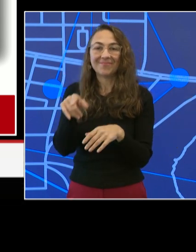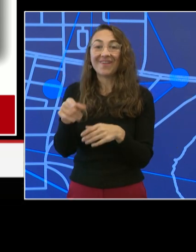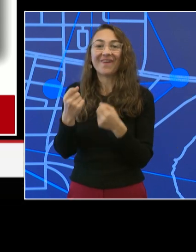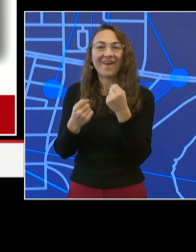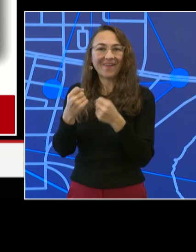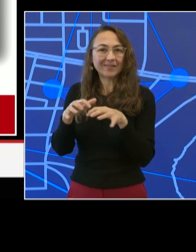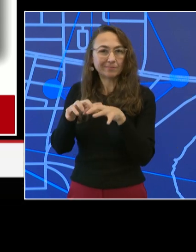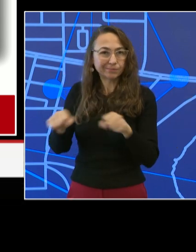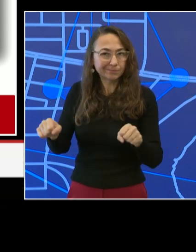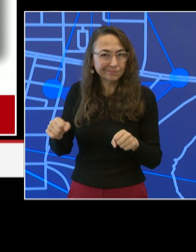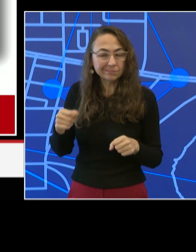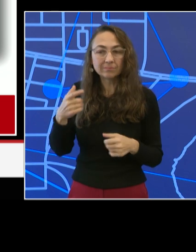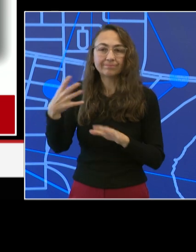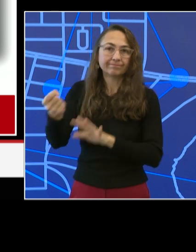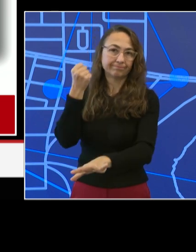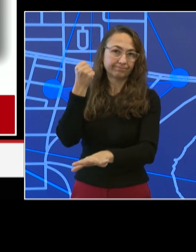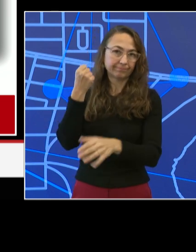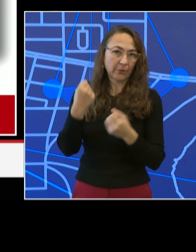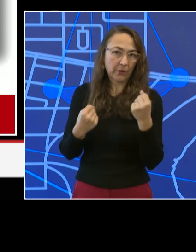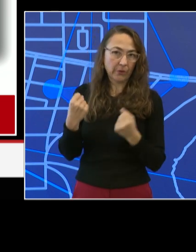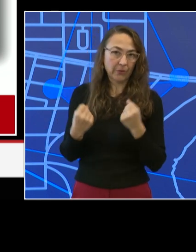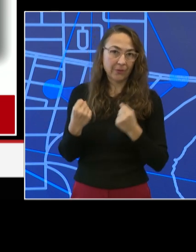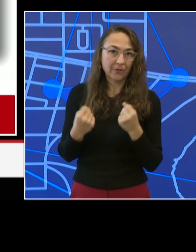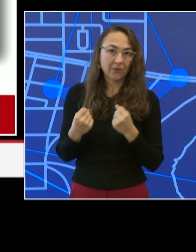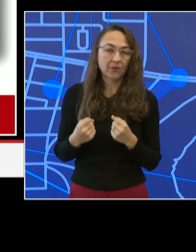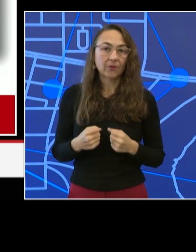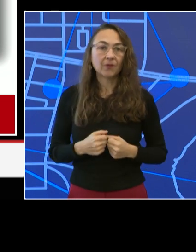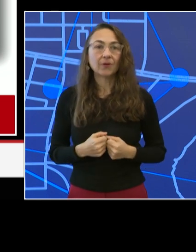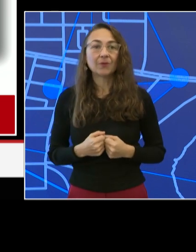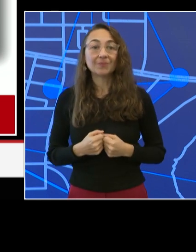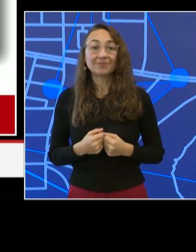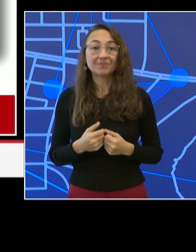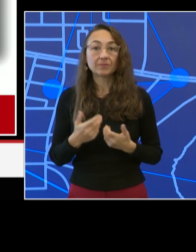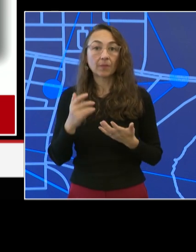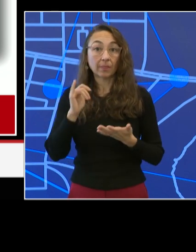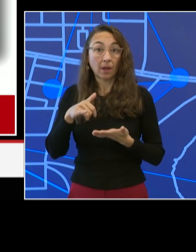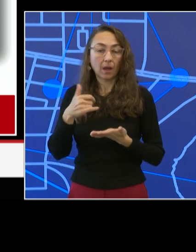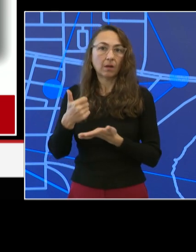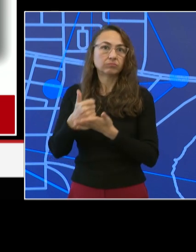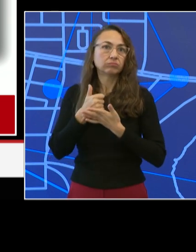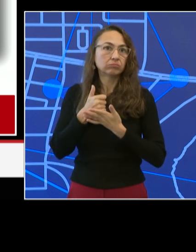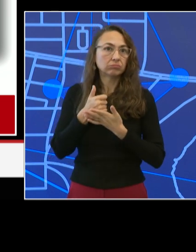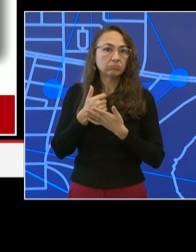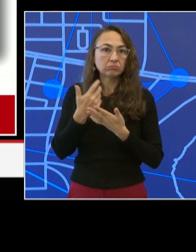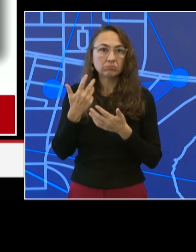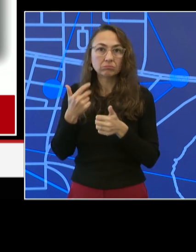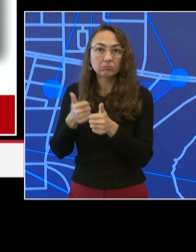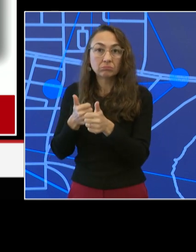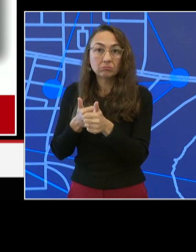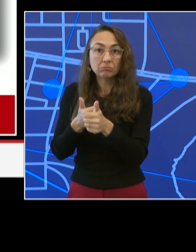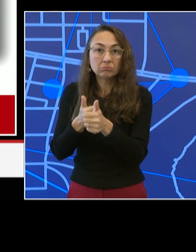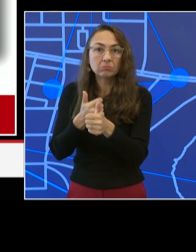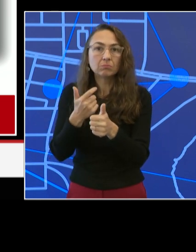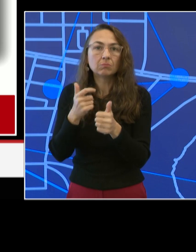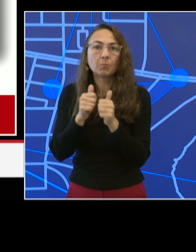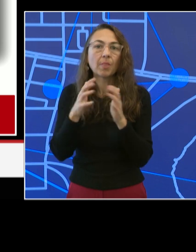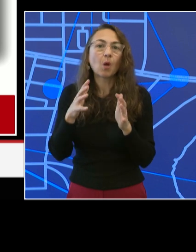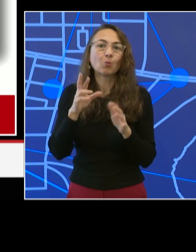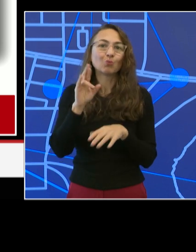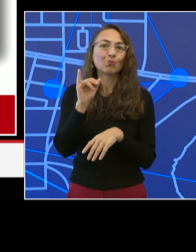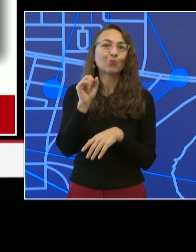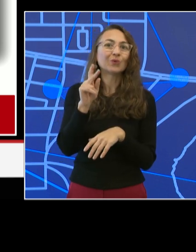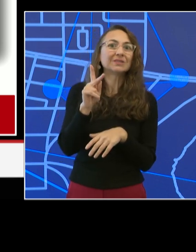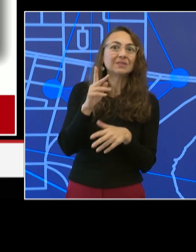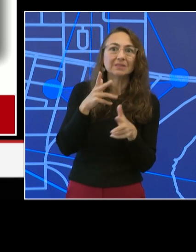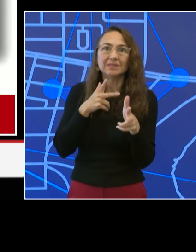monitoring of that suspect vehicle without the high risks that are associated sometimes with vehicle pursuits. Thanks to that work, 3 suspects who posed an imminent